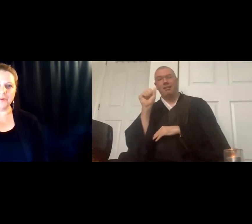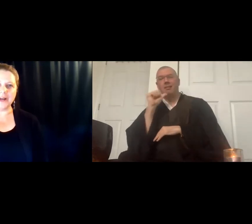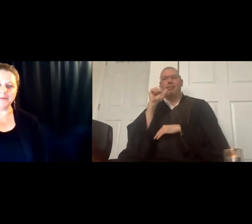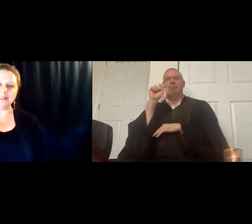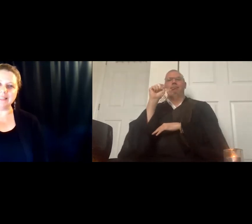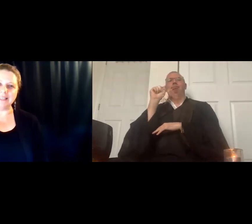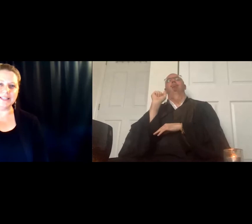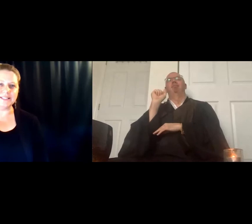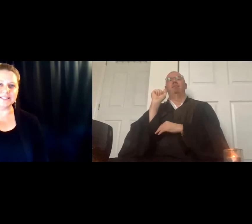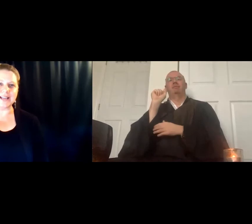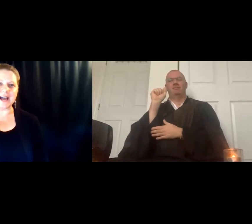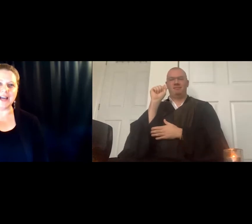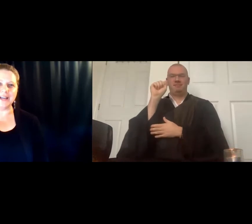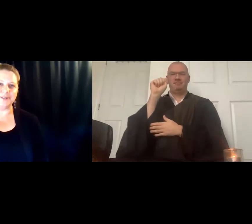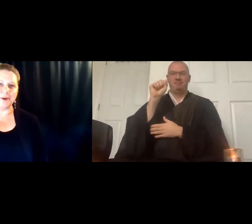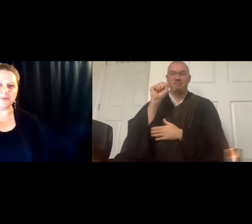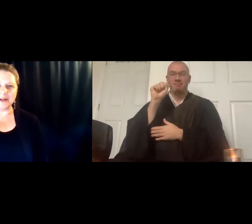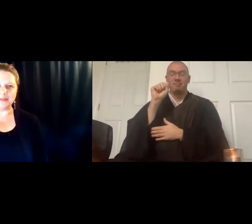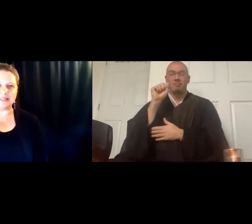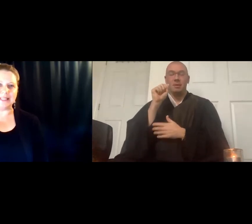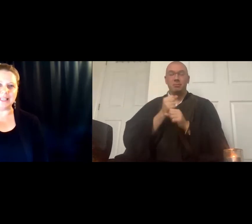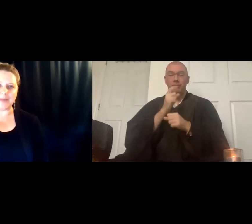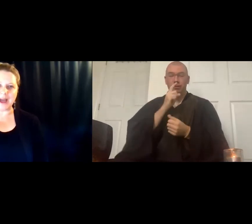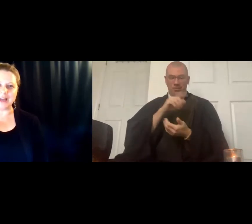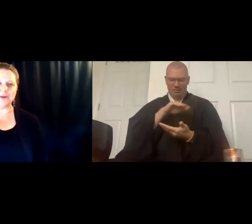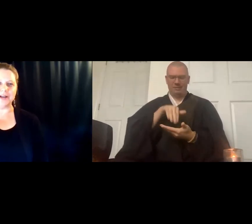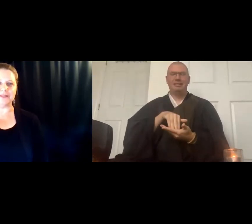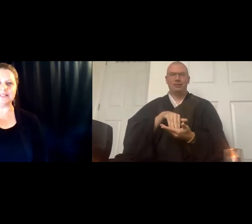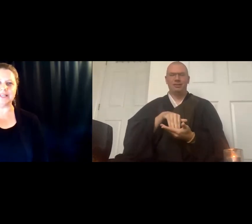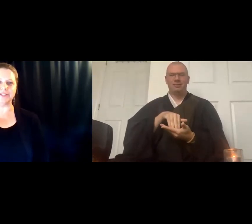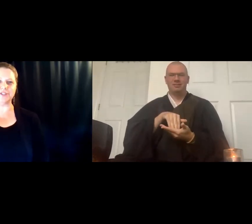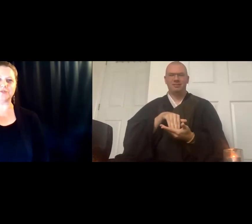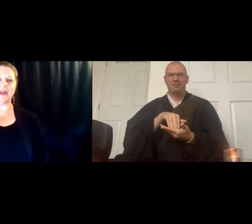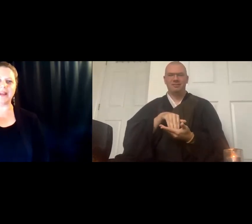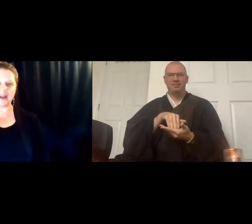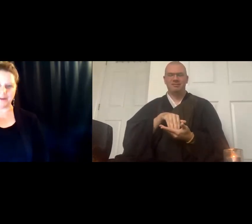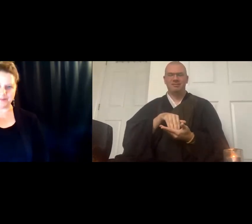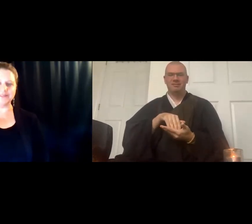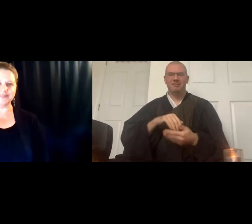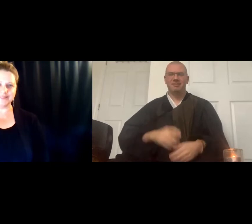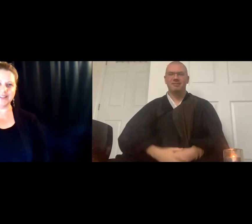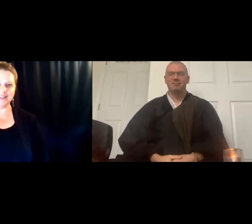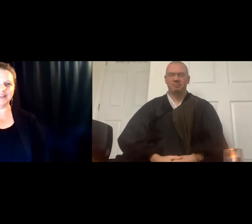You don't want to be leaning to the side. You don't want to be leaning back. You want to be sitting straight up,